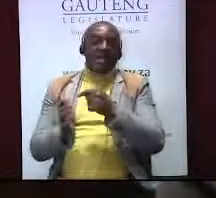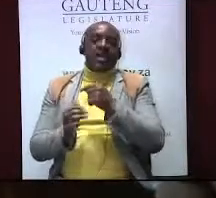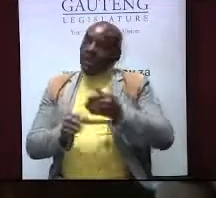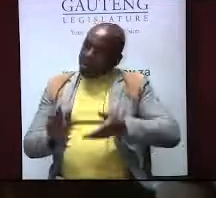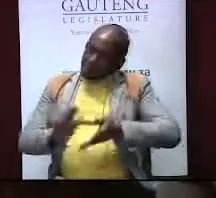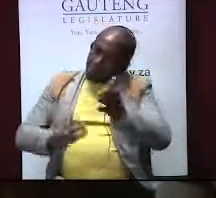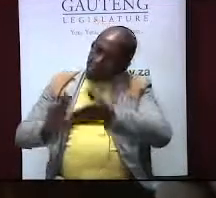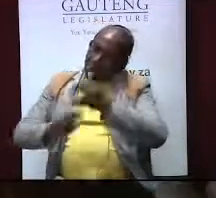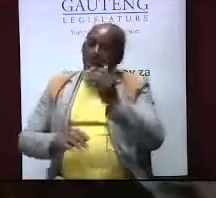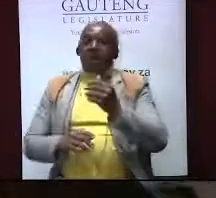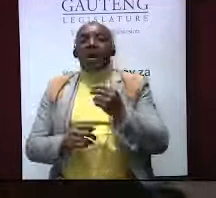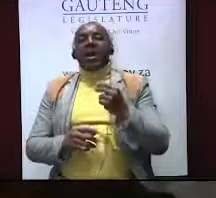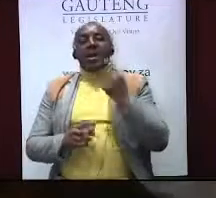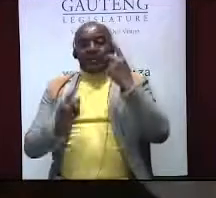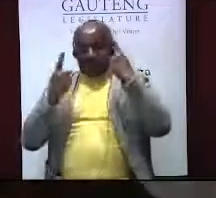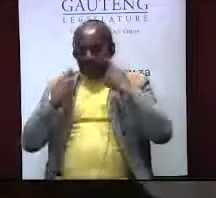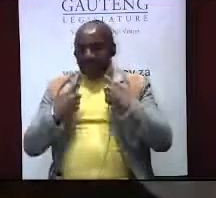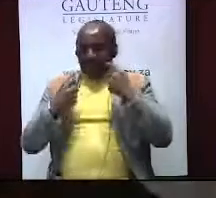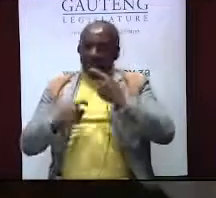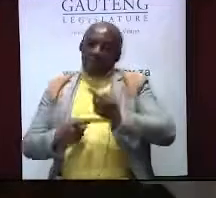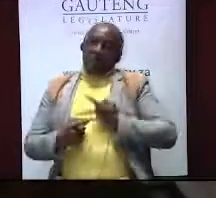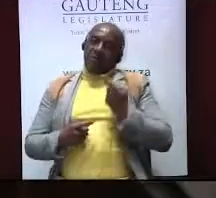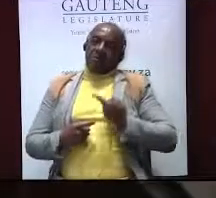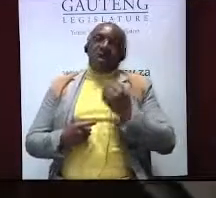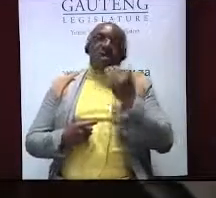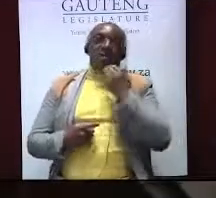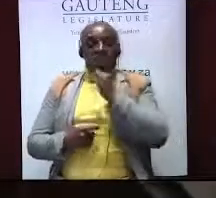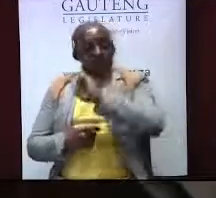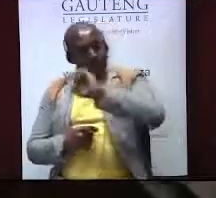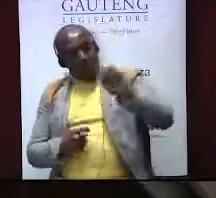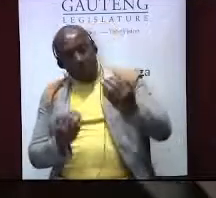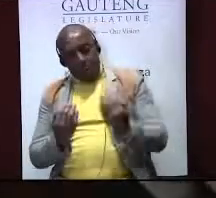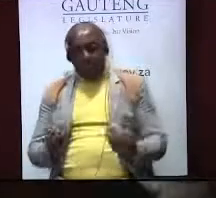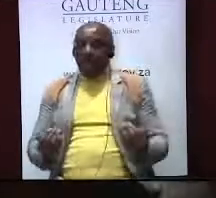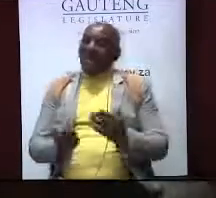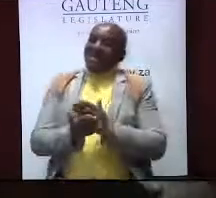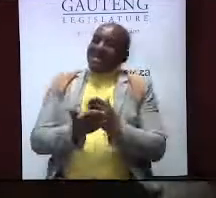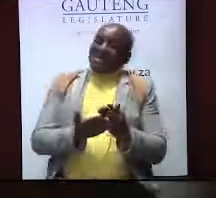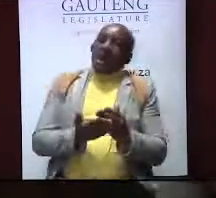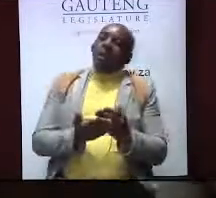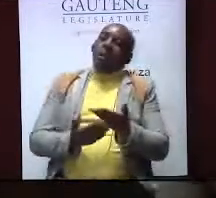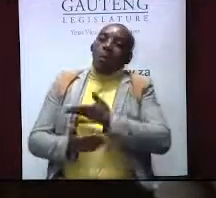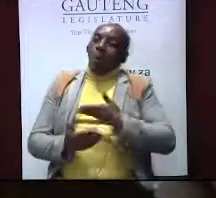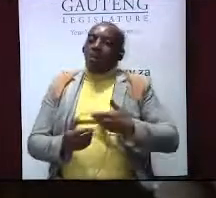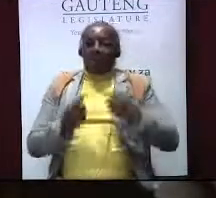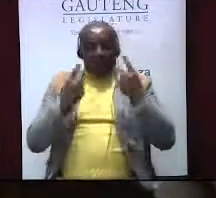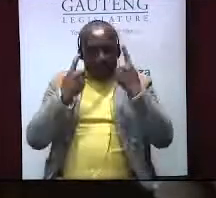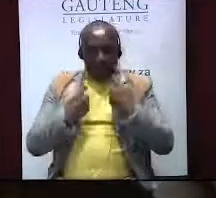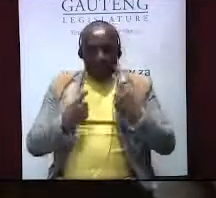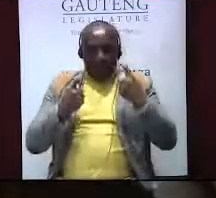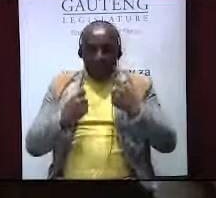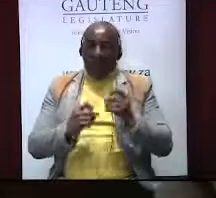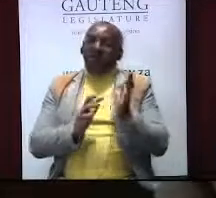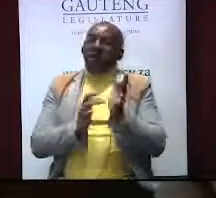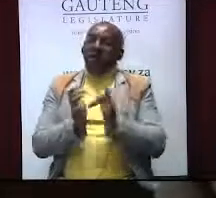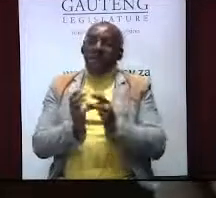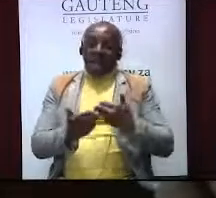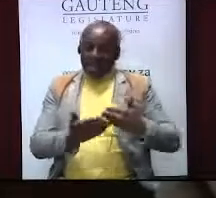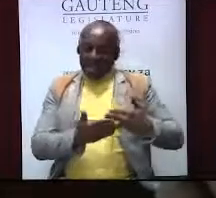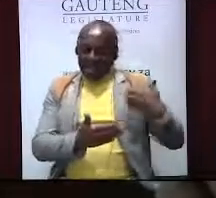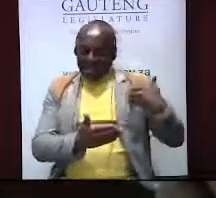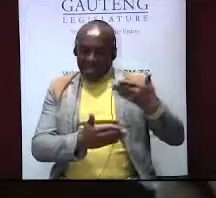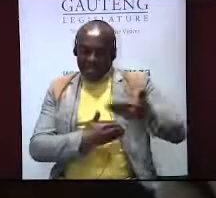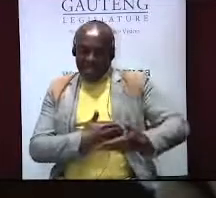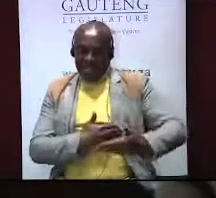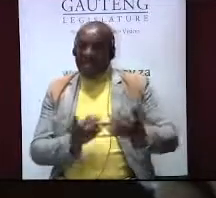children." And some of our women are still stuck there. But when Christ went through the grave, when